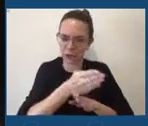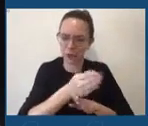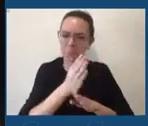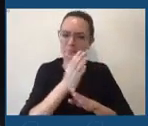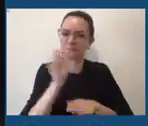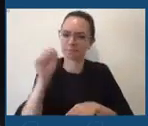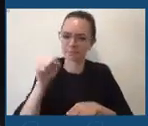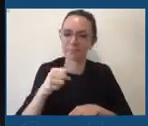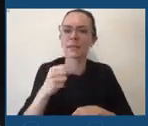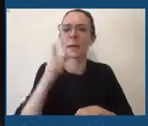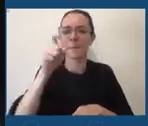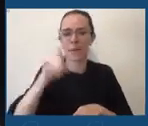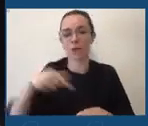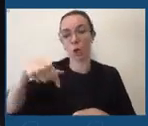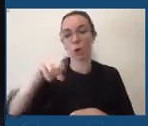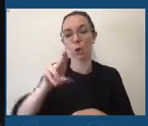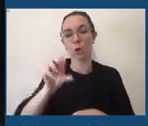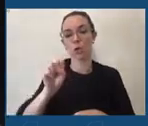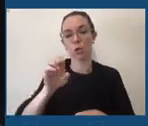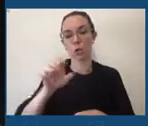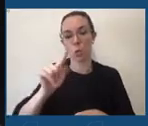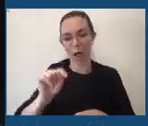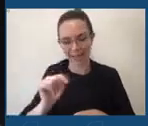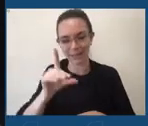to Quest. Give Quest a hand.